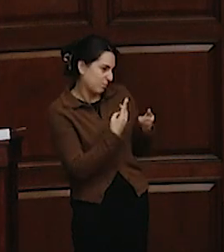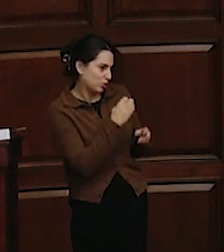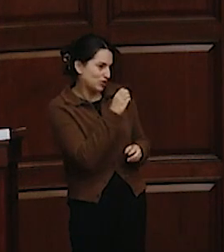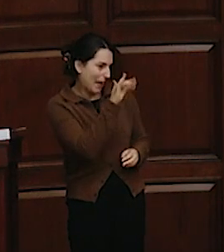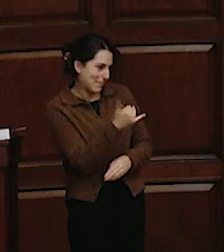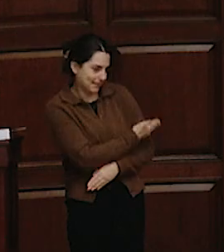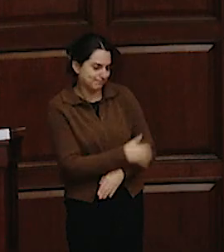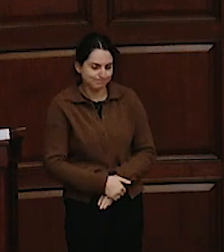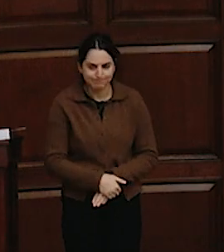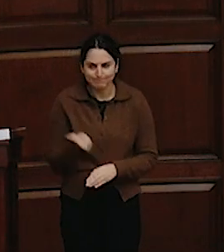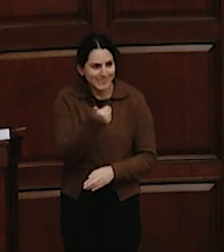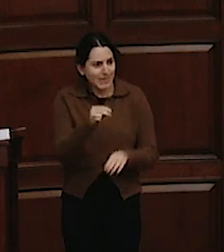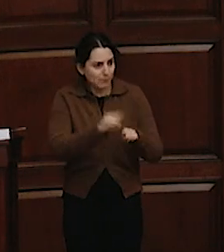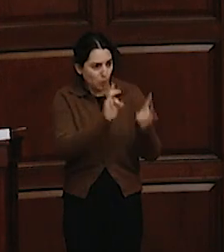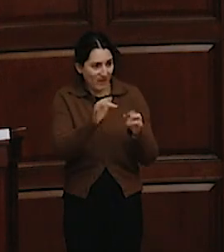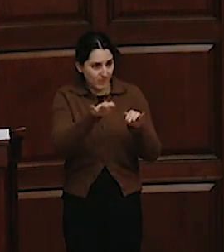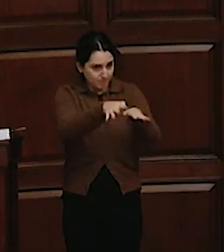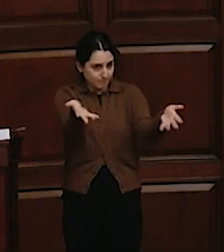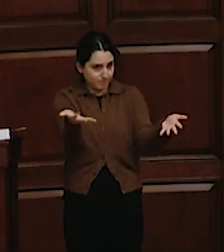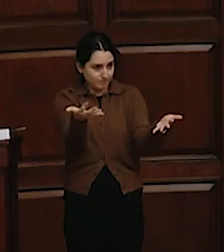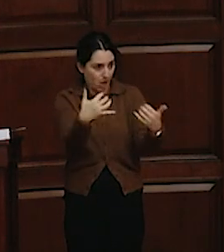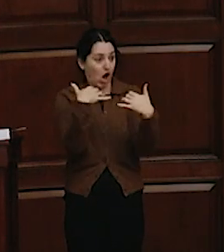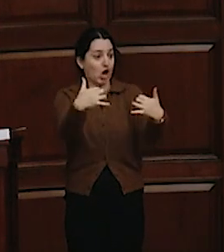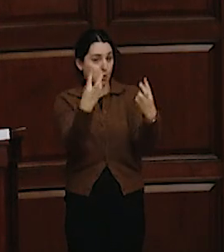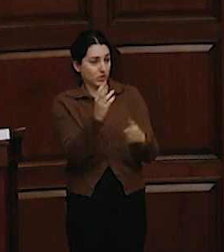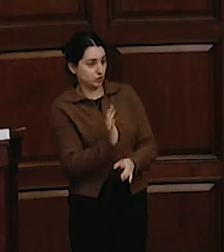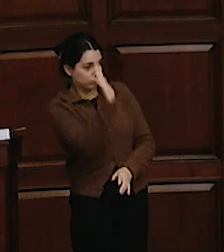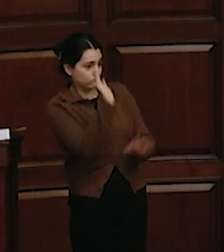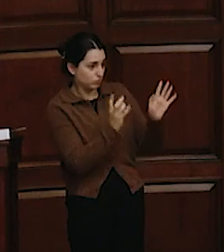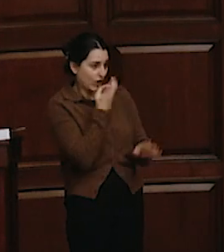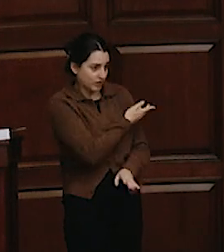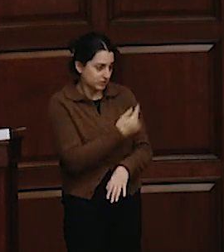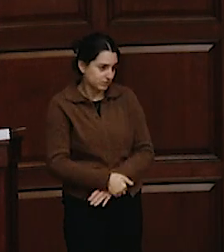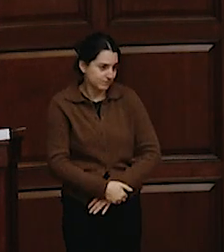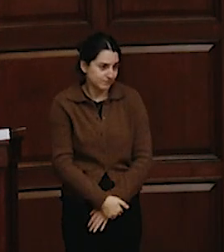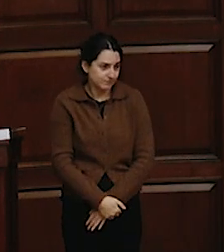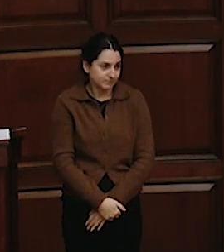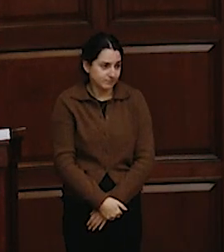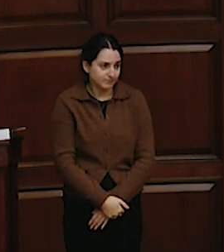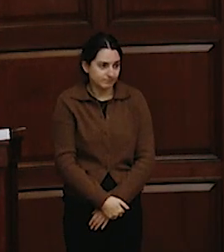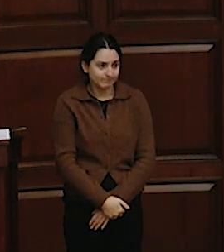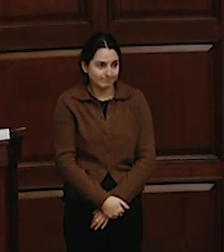Emily. Are there any questions from the floor at this point that anyone would like to ask?